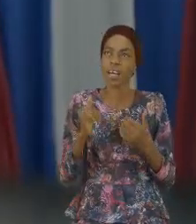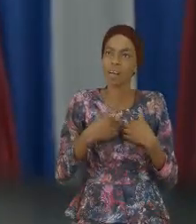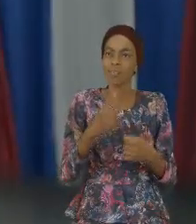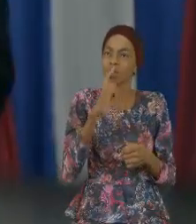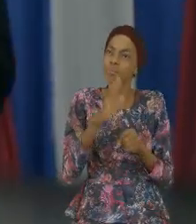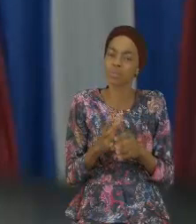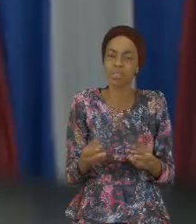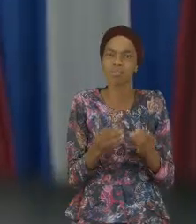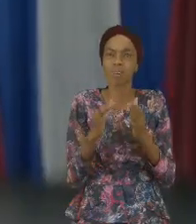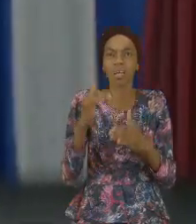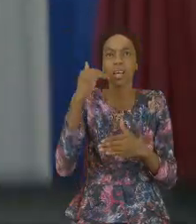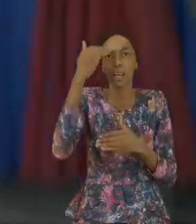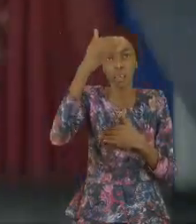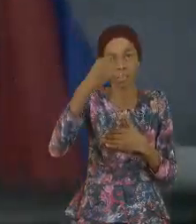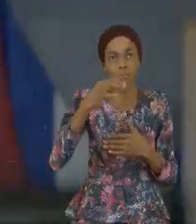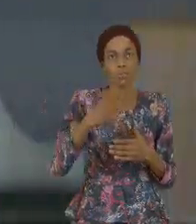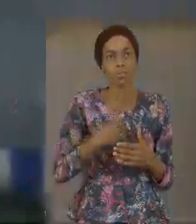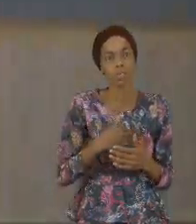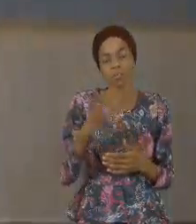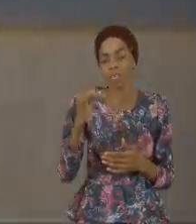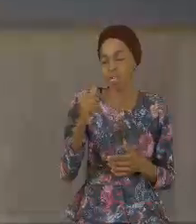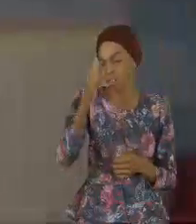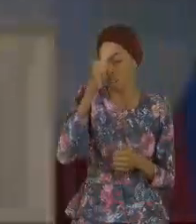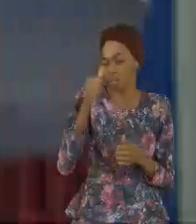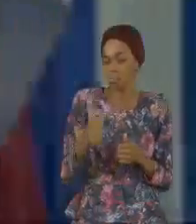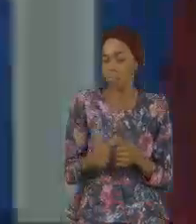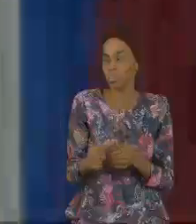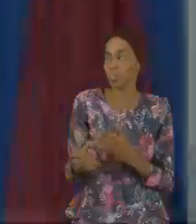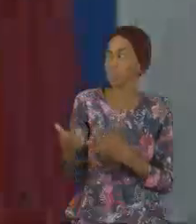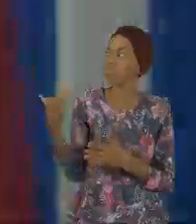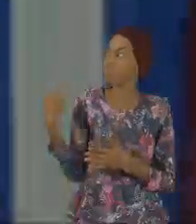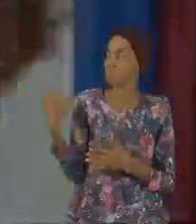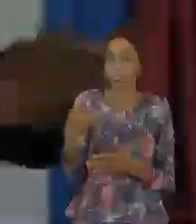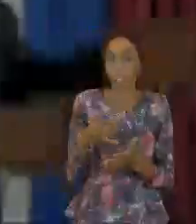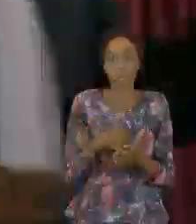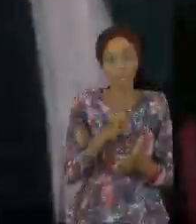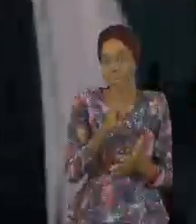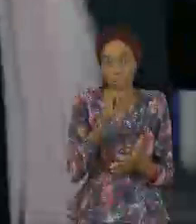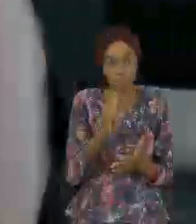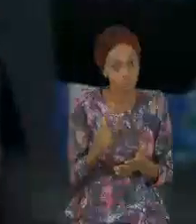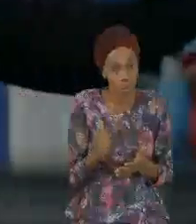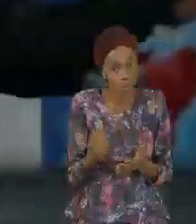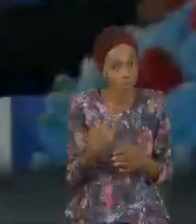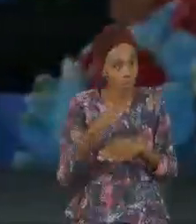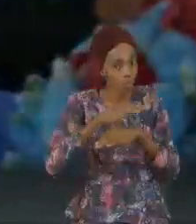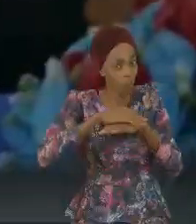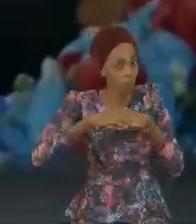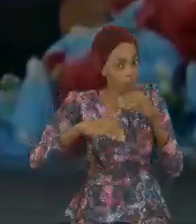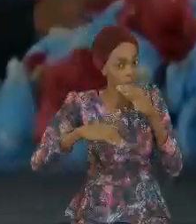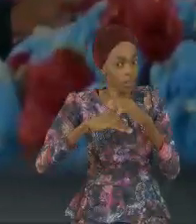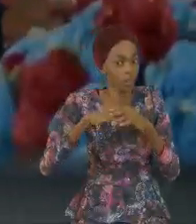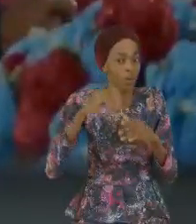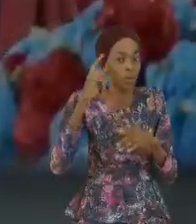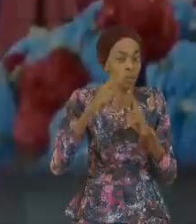in front of me? We're remembering it was more convenient when we were in the land